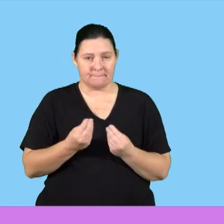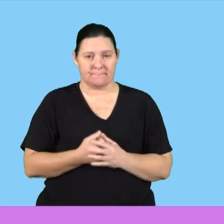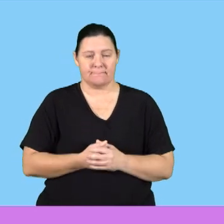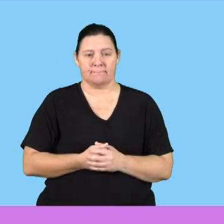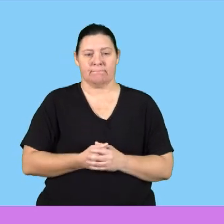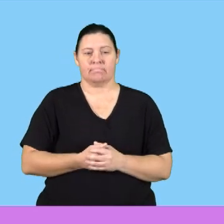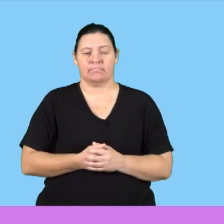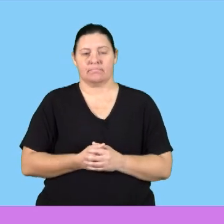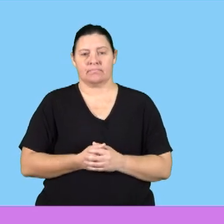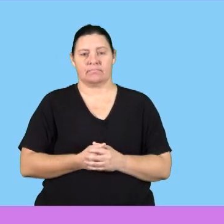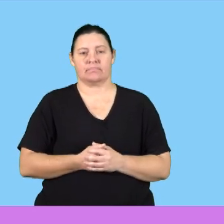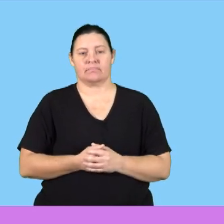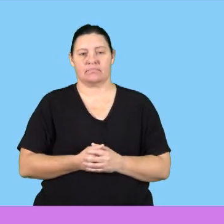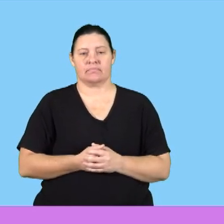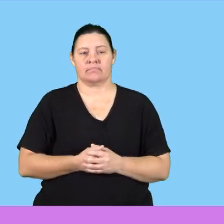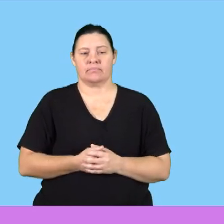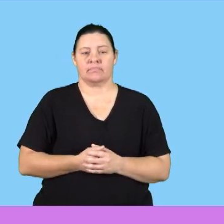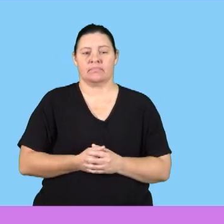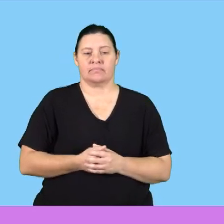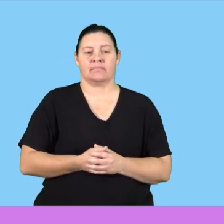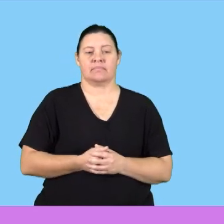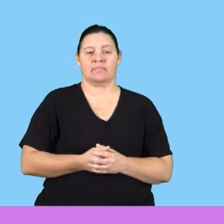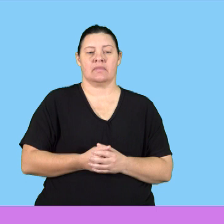answer that I'm getting is therefore